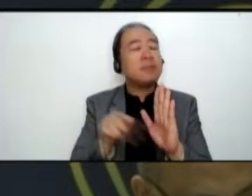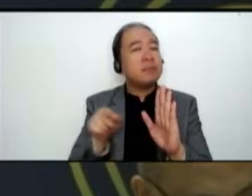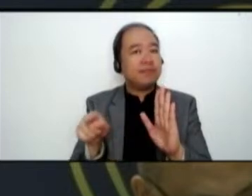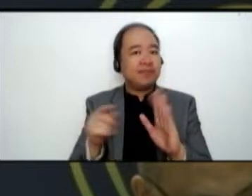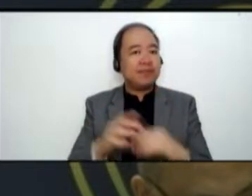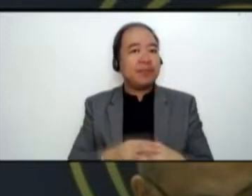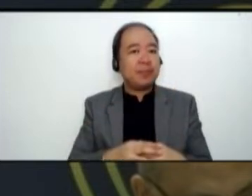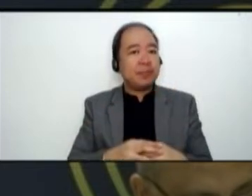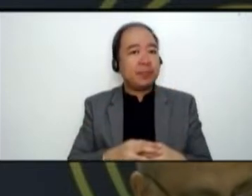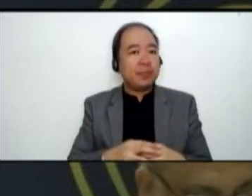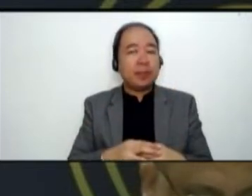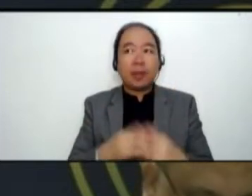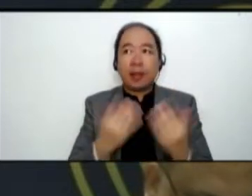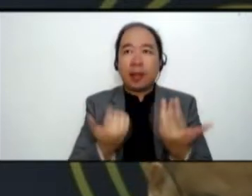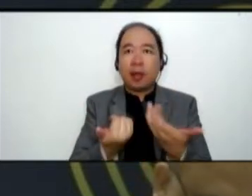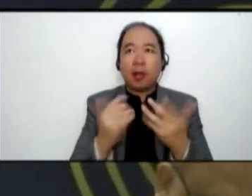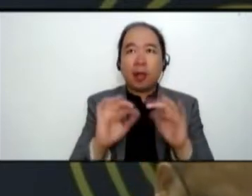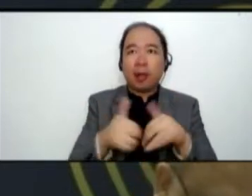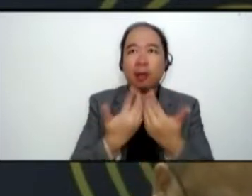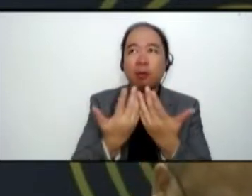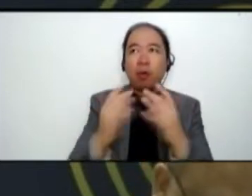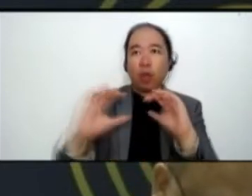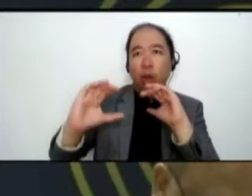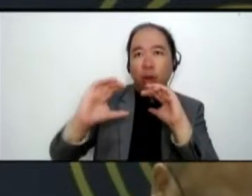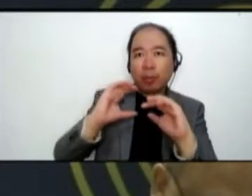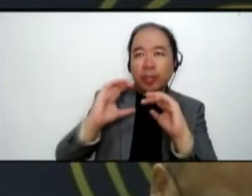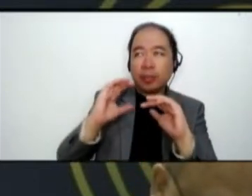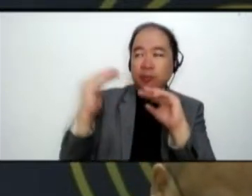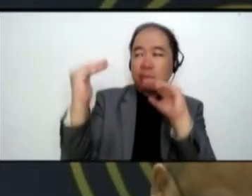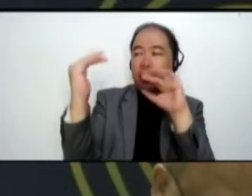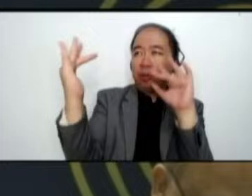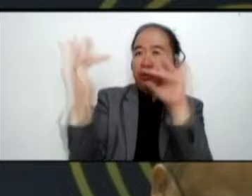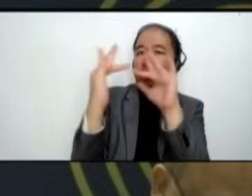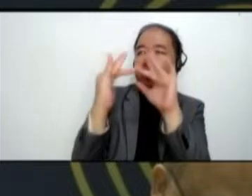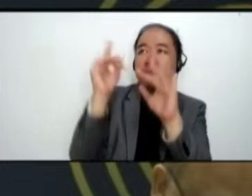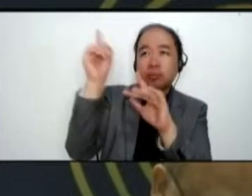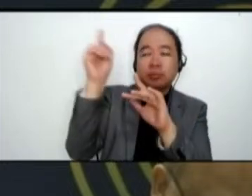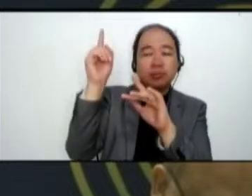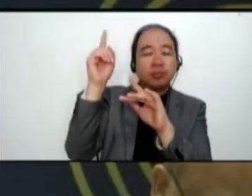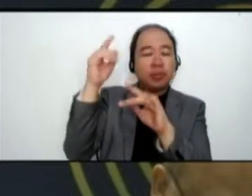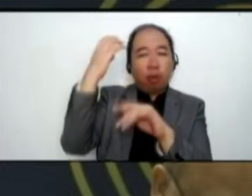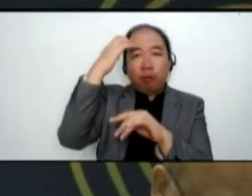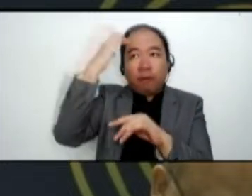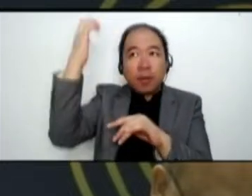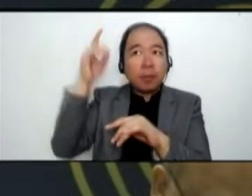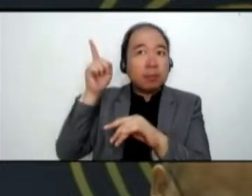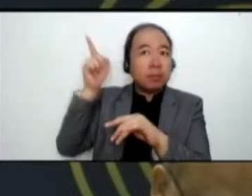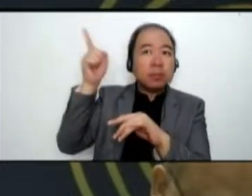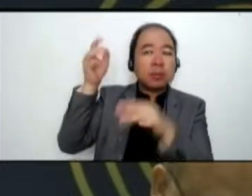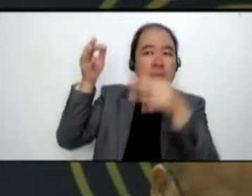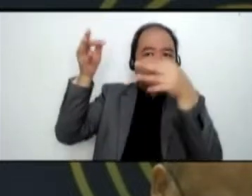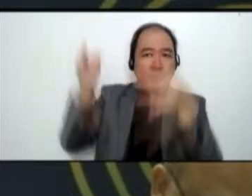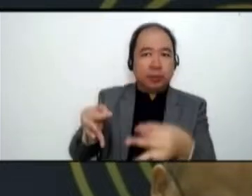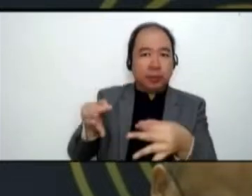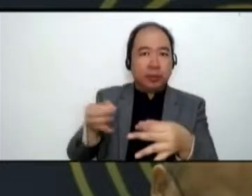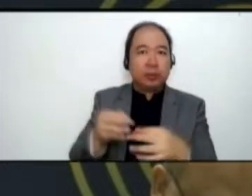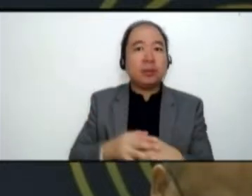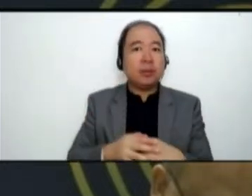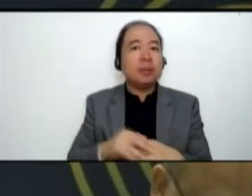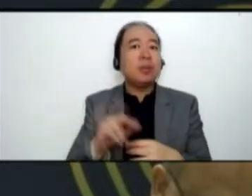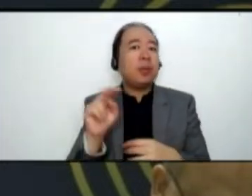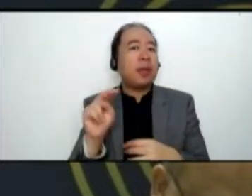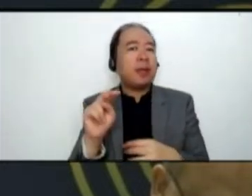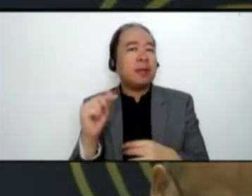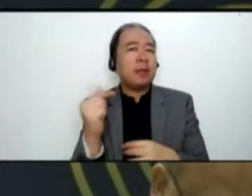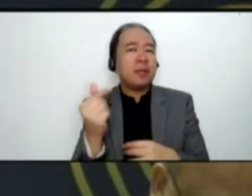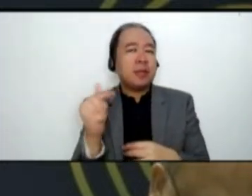to policymakers. You know, the NTA concept is really, it's quite technical and it's